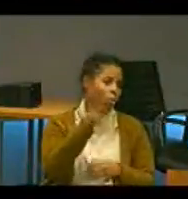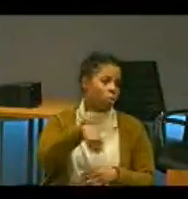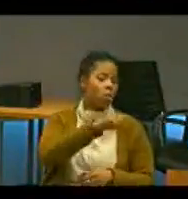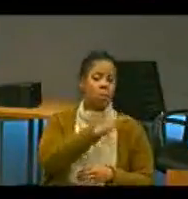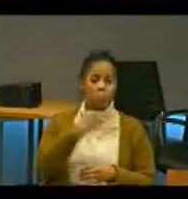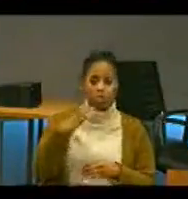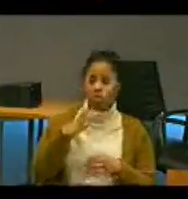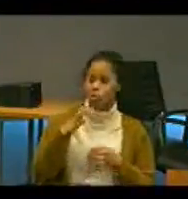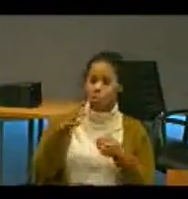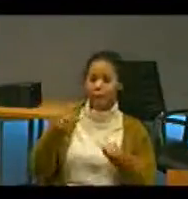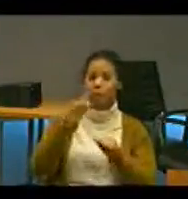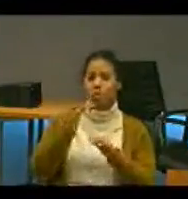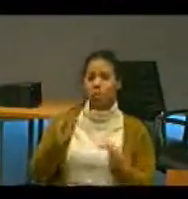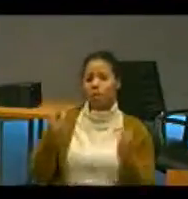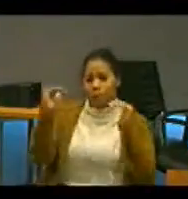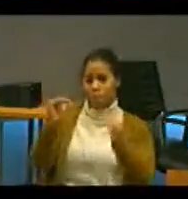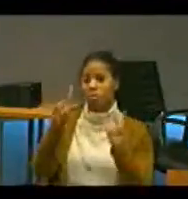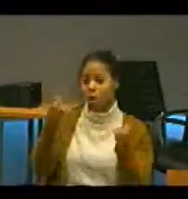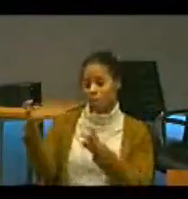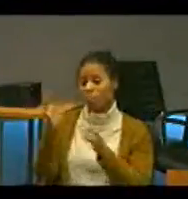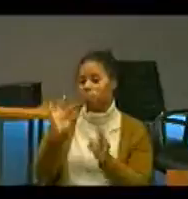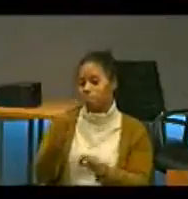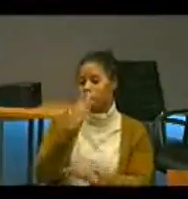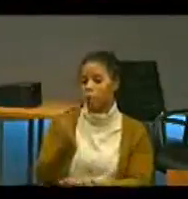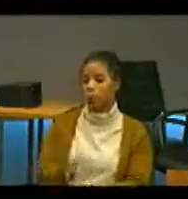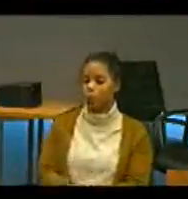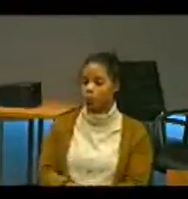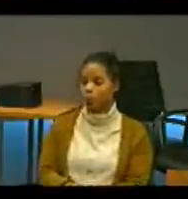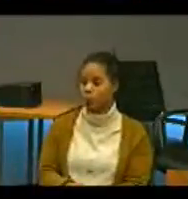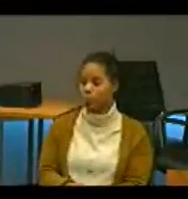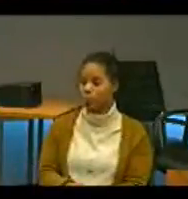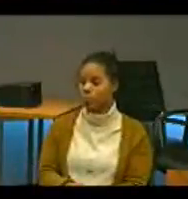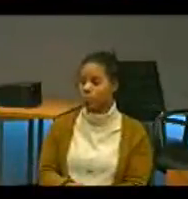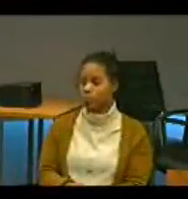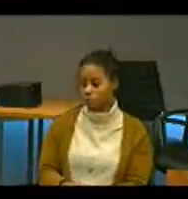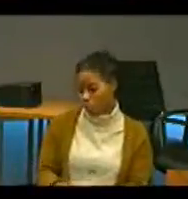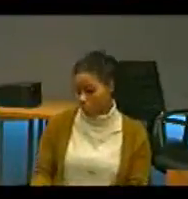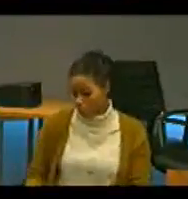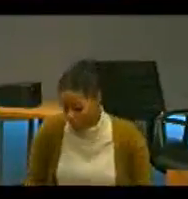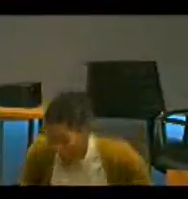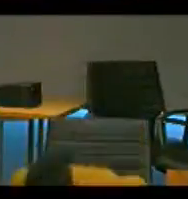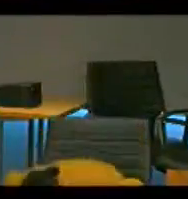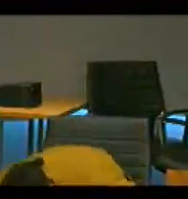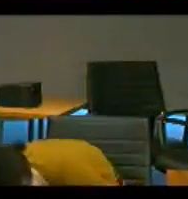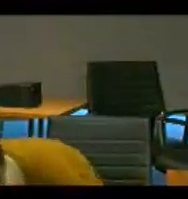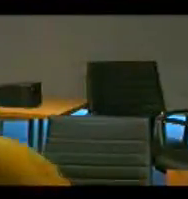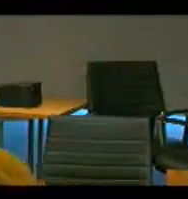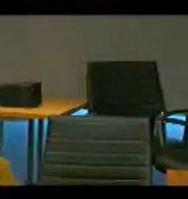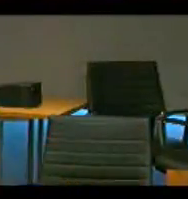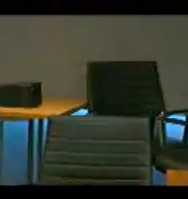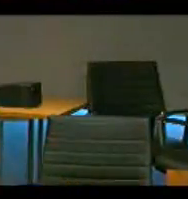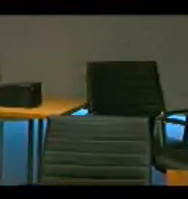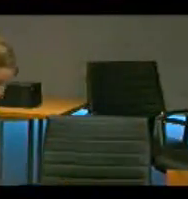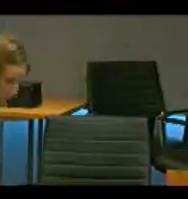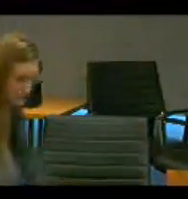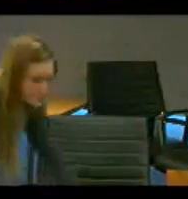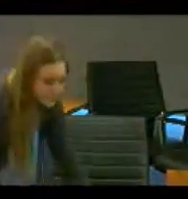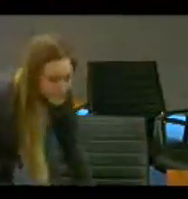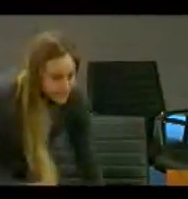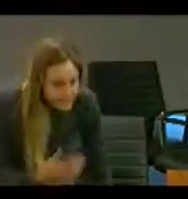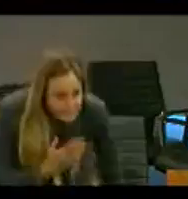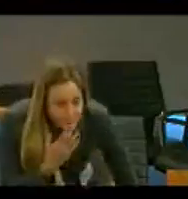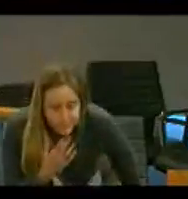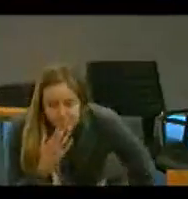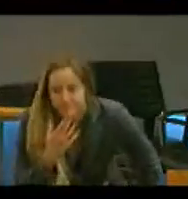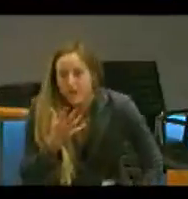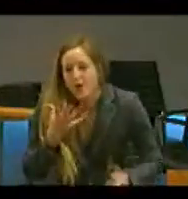topic. Thank you. Thank you, Ms. Harper. Ms. Coakley? Thank you. I would like to thank the Commission on Civil Rights for having me here